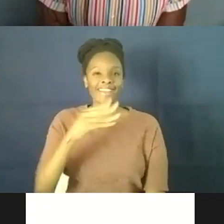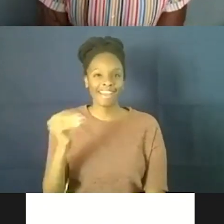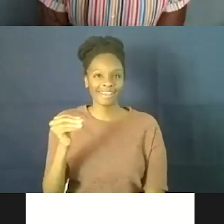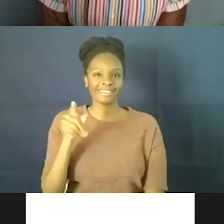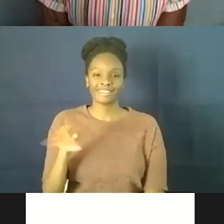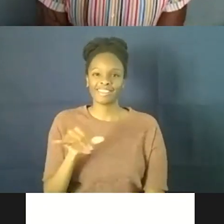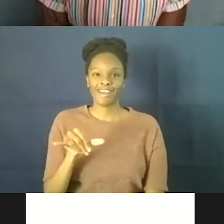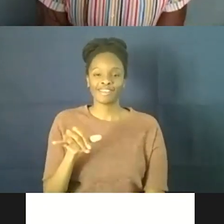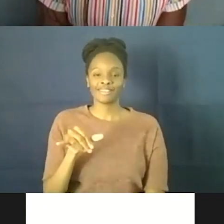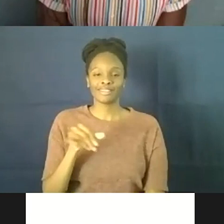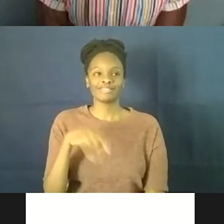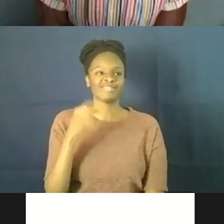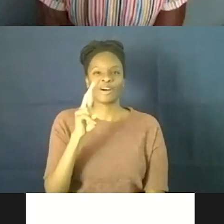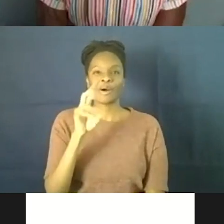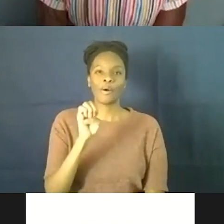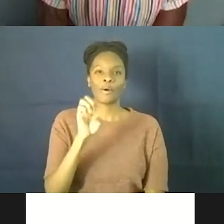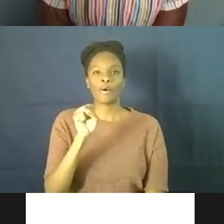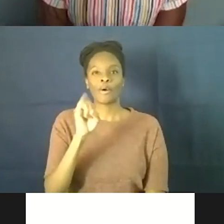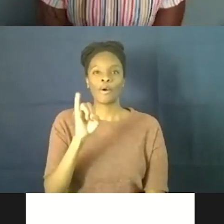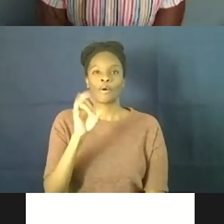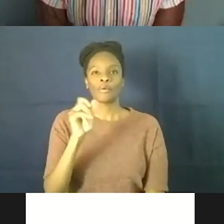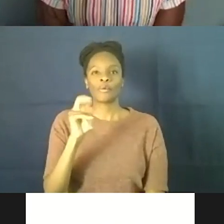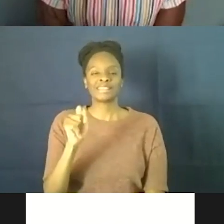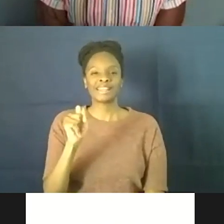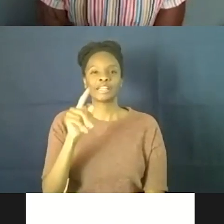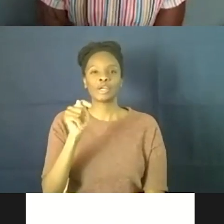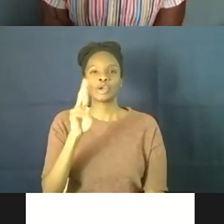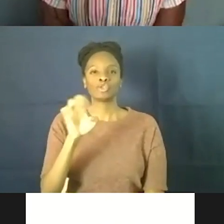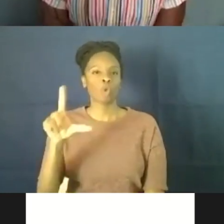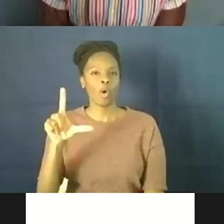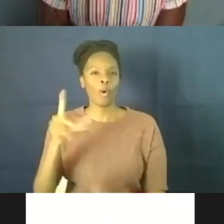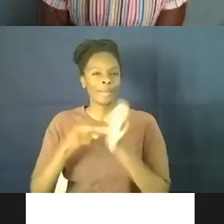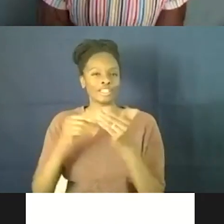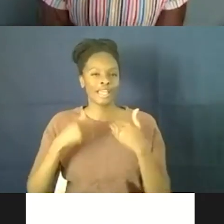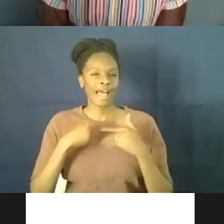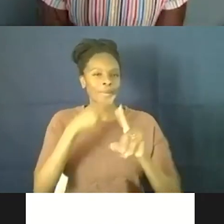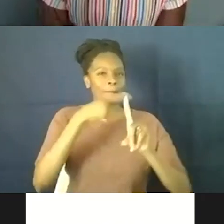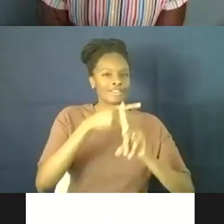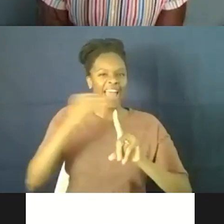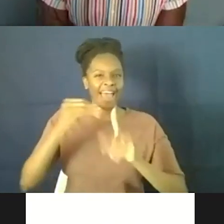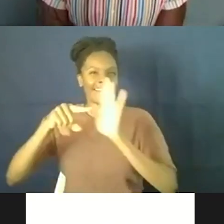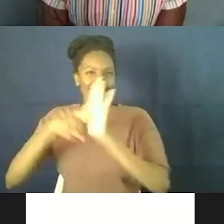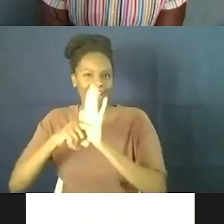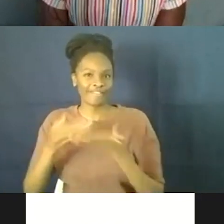like the resident troll. So she will have a lot of both positive and negative things to say if she's in character today. Get